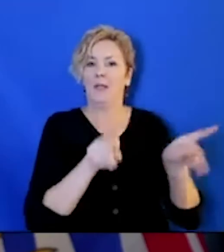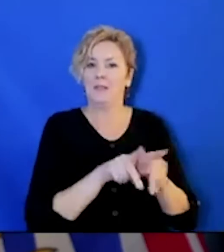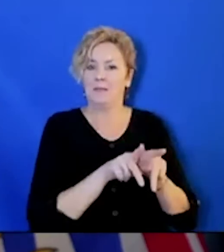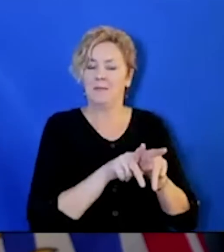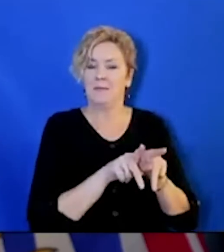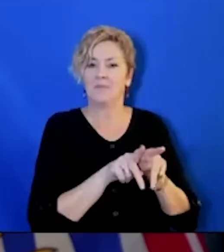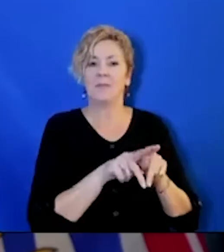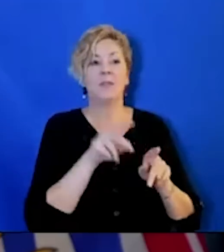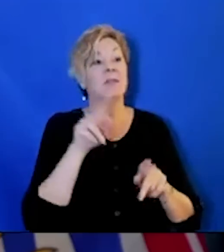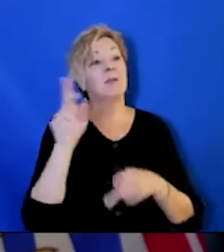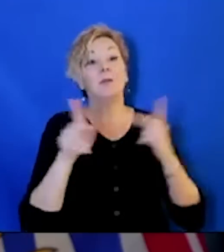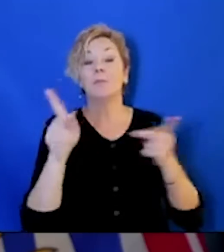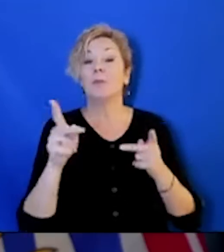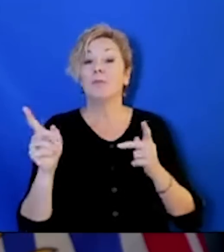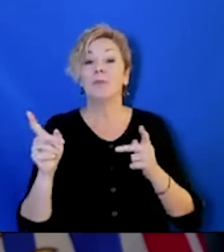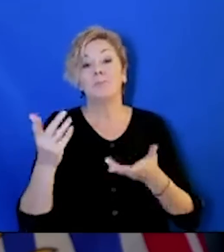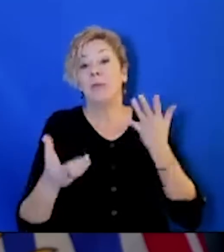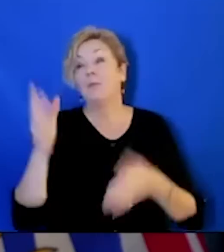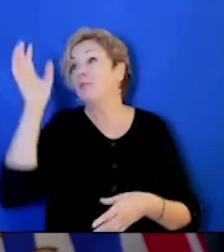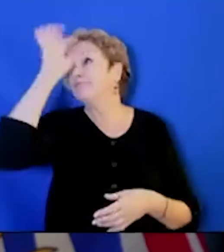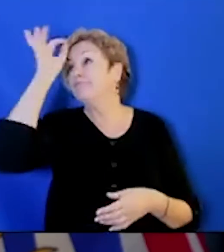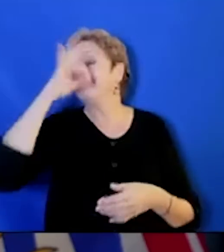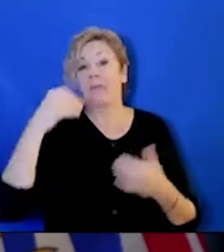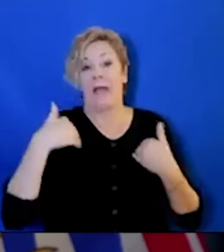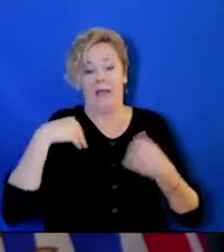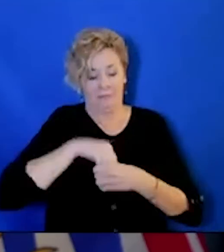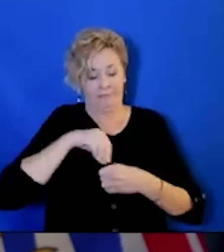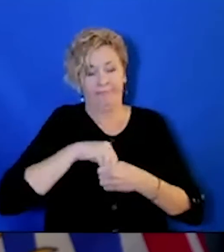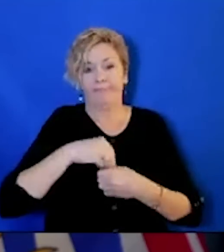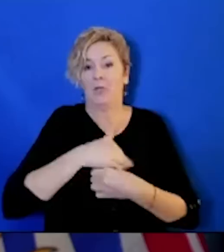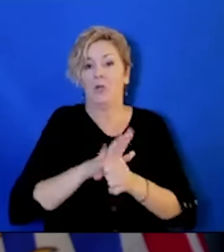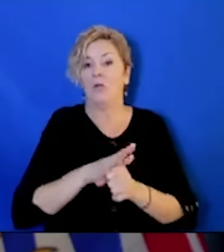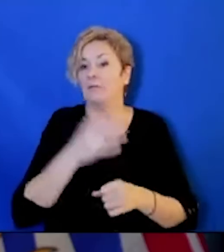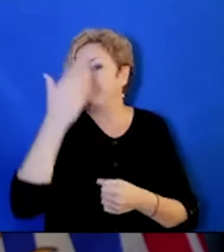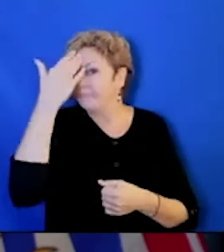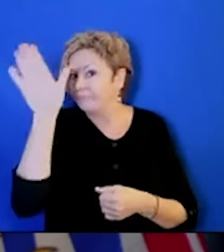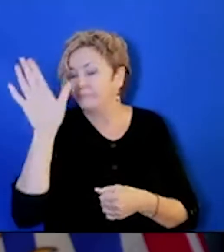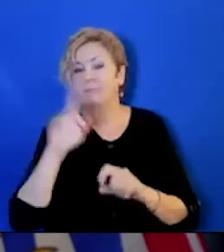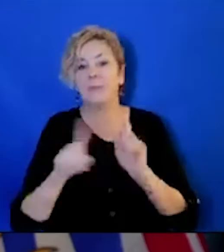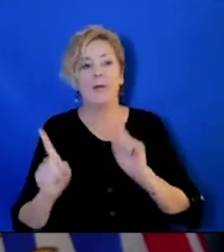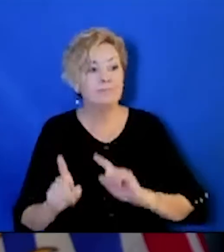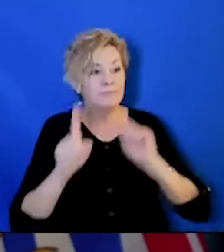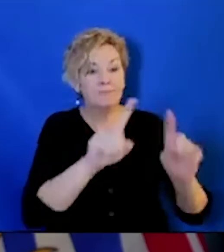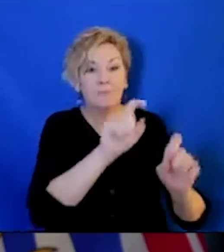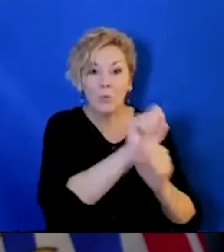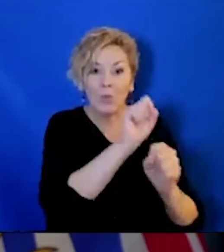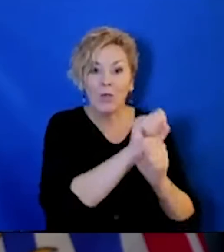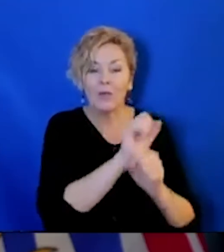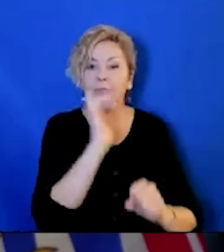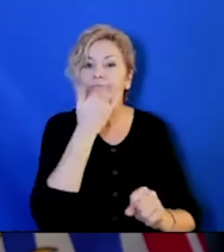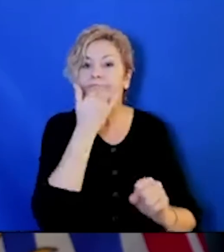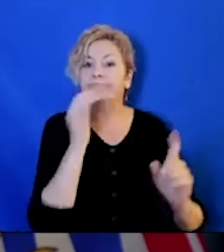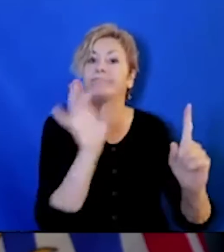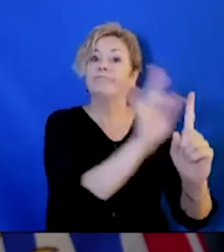and spreading it in places where they were congregating, mostly with other workers. We also know that it was